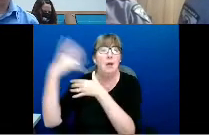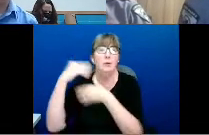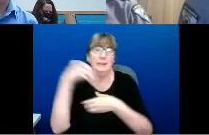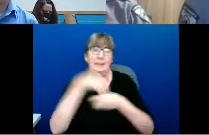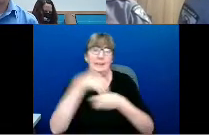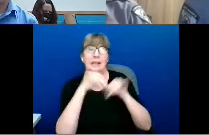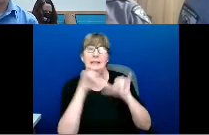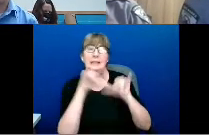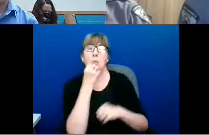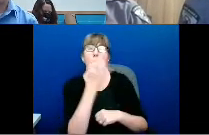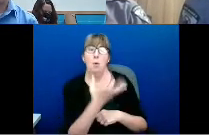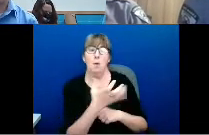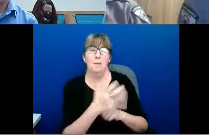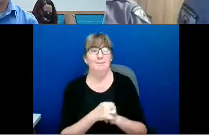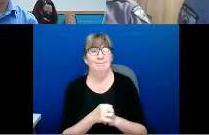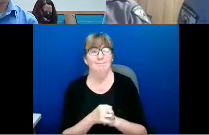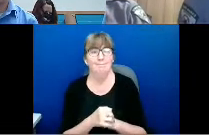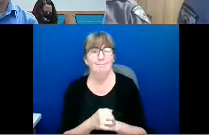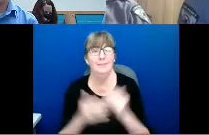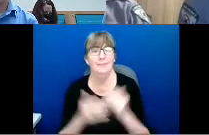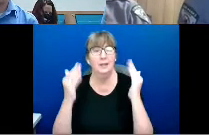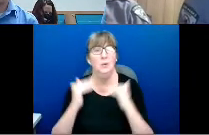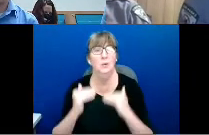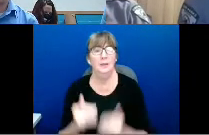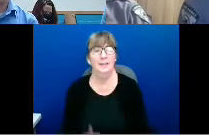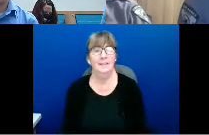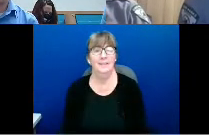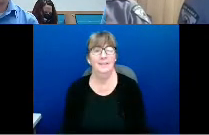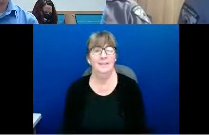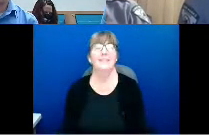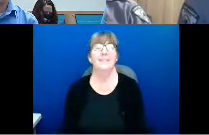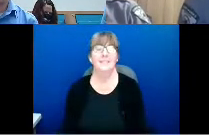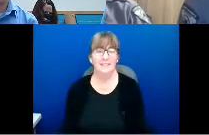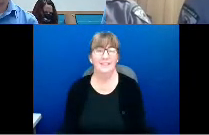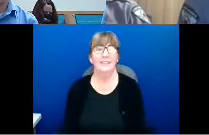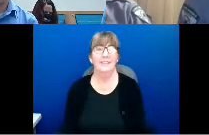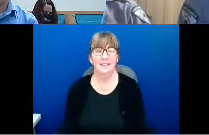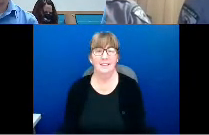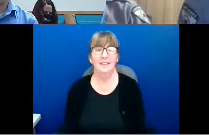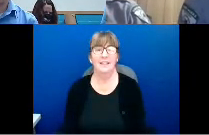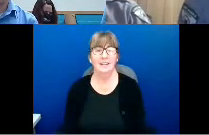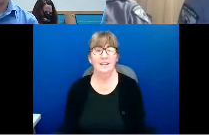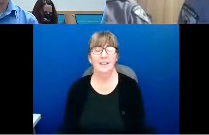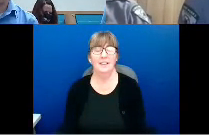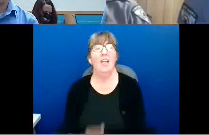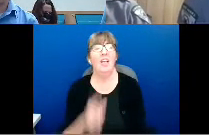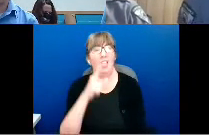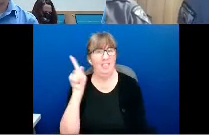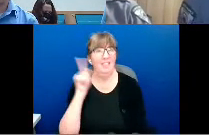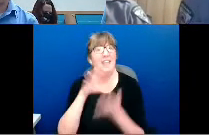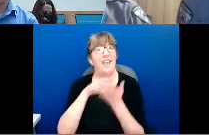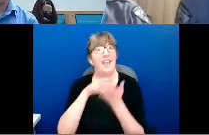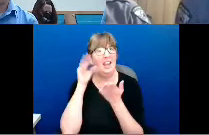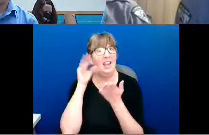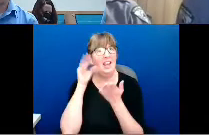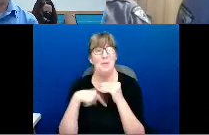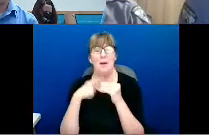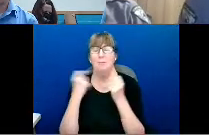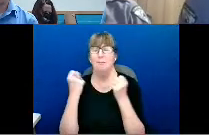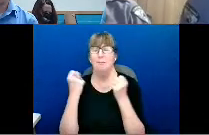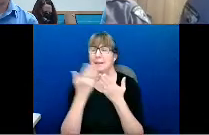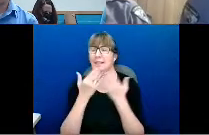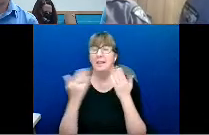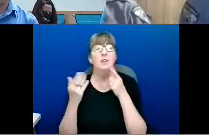Okay, go ahead with the slides. Yeah, they got to learn quite a bit about, this is where they're beginning that